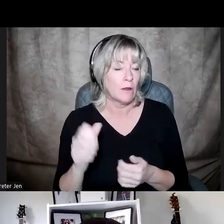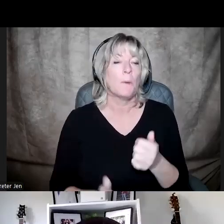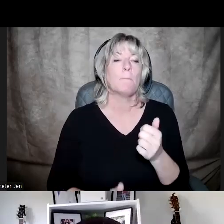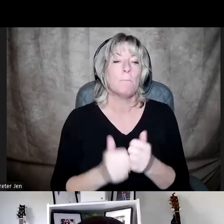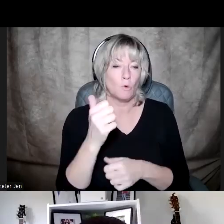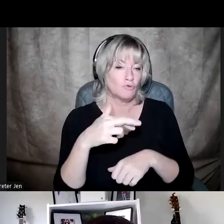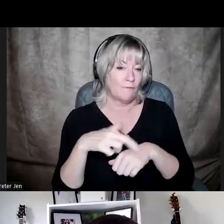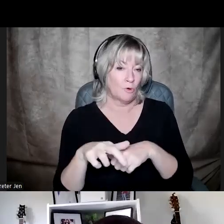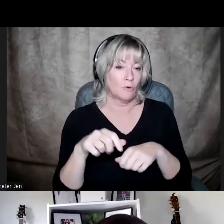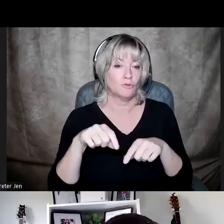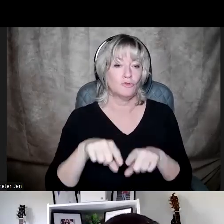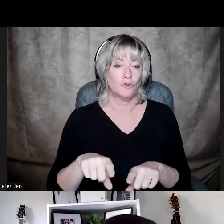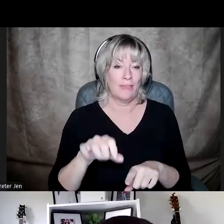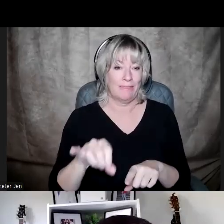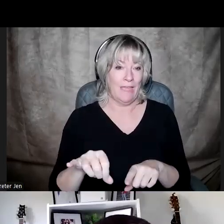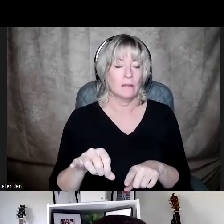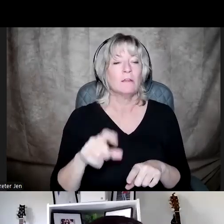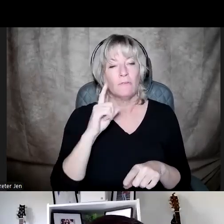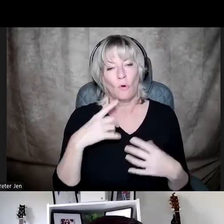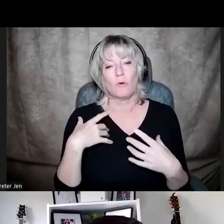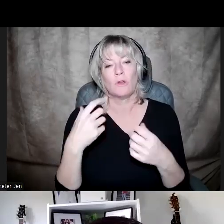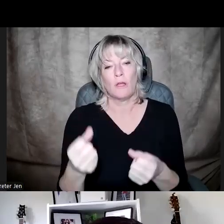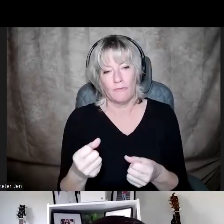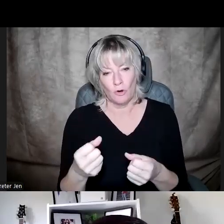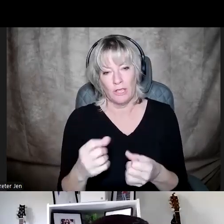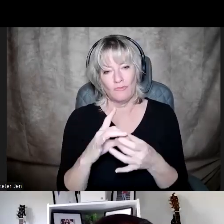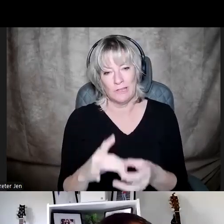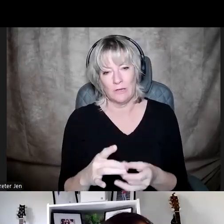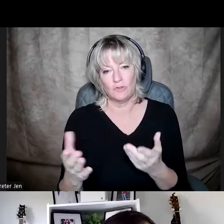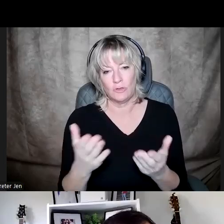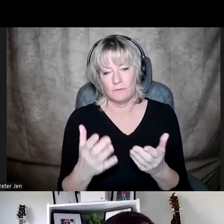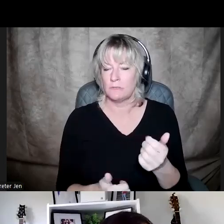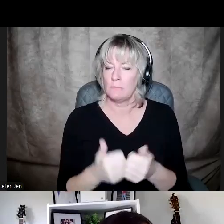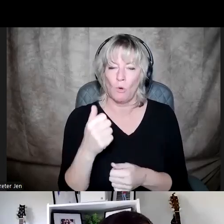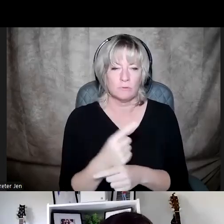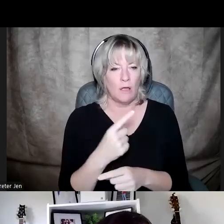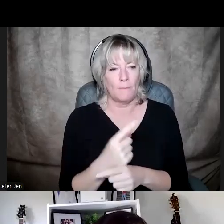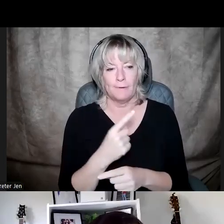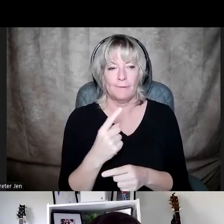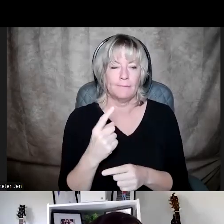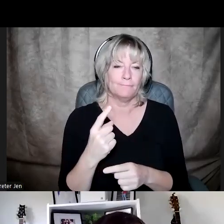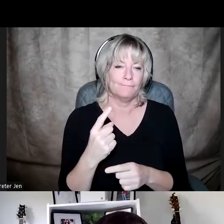referrals during those spaces were for recovery-oriented services. So by far the most common sort